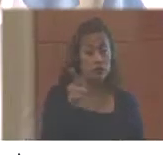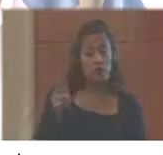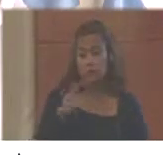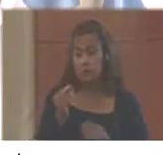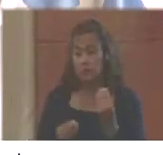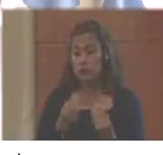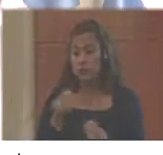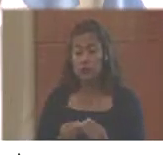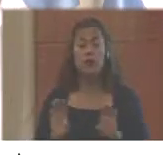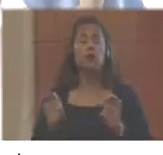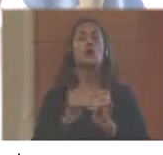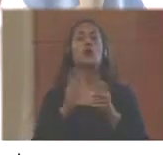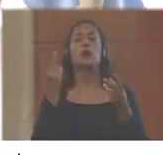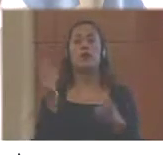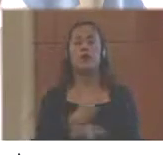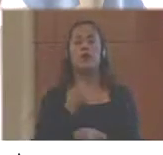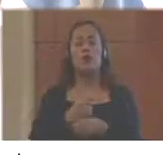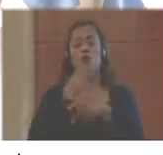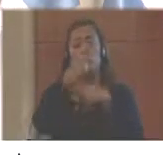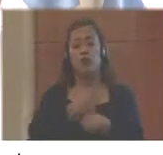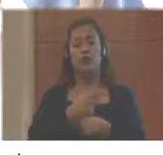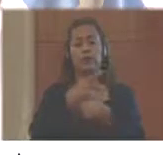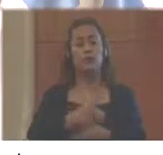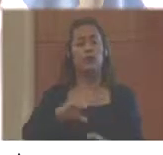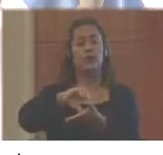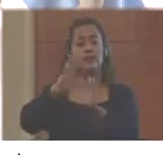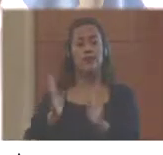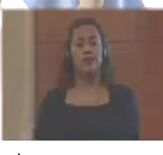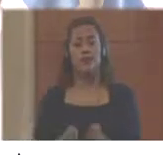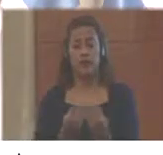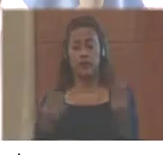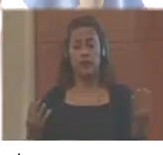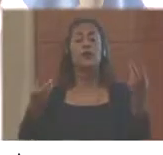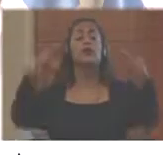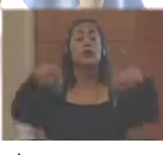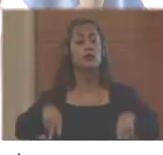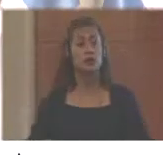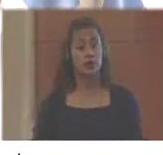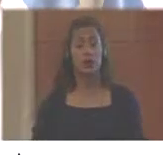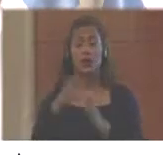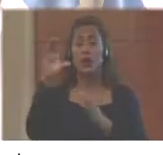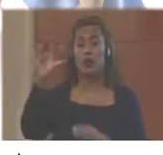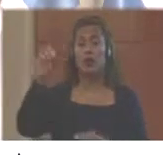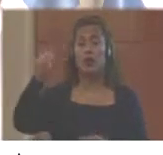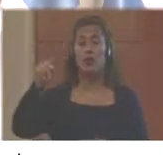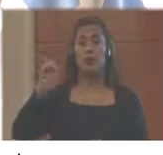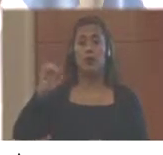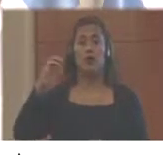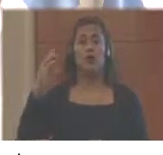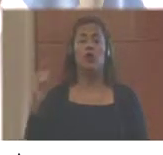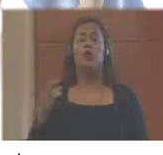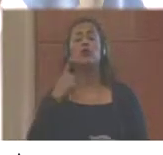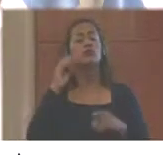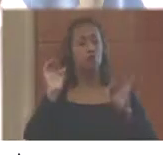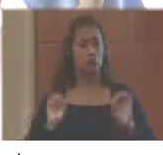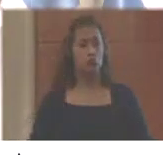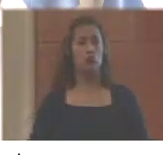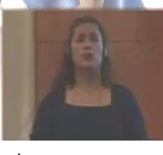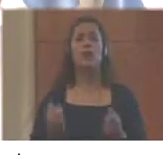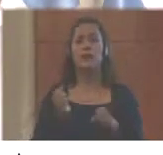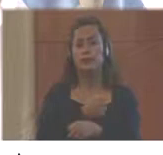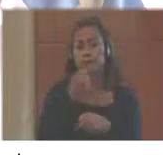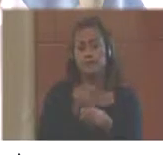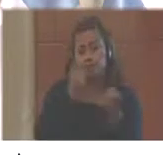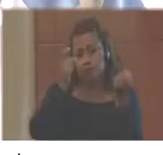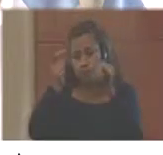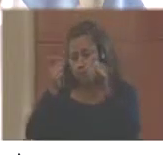of Central America in terms of equipment, and we currently have an institution that is capable